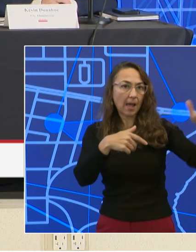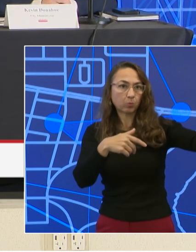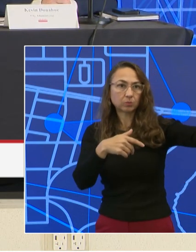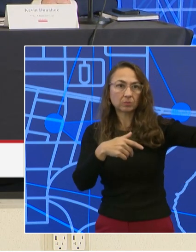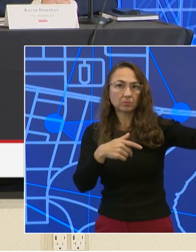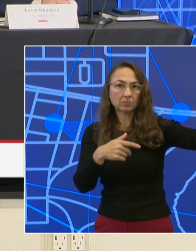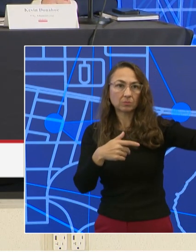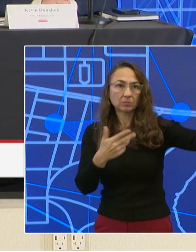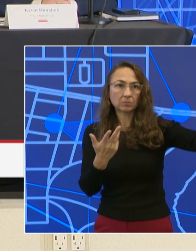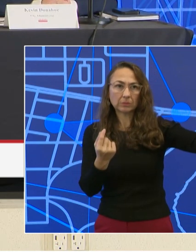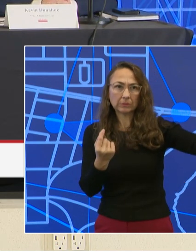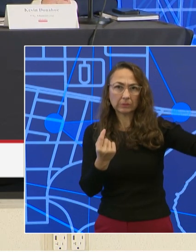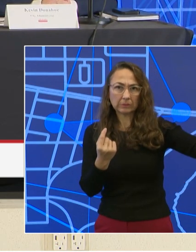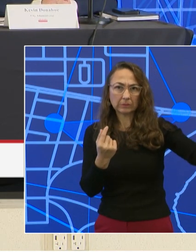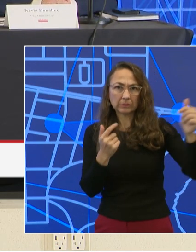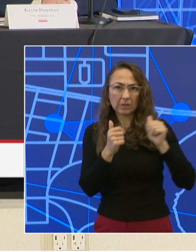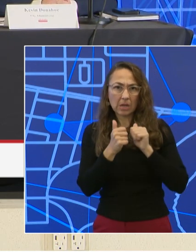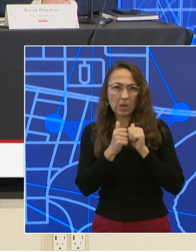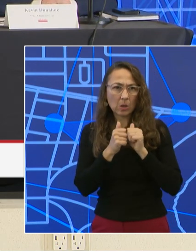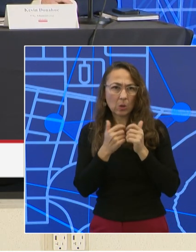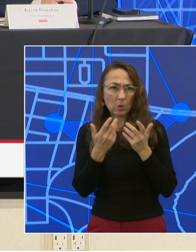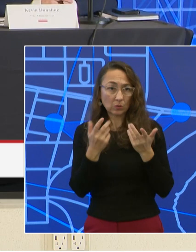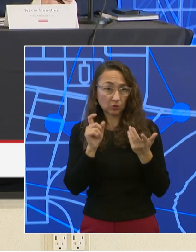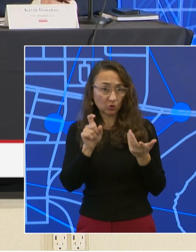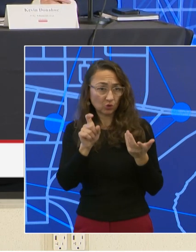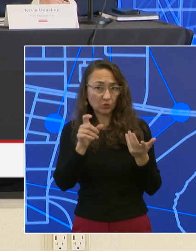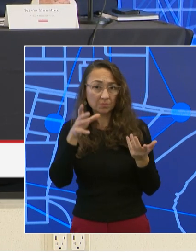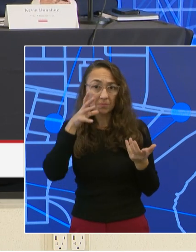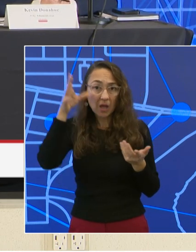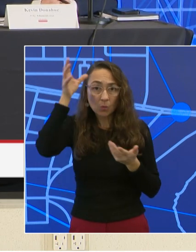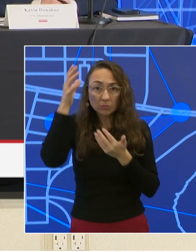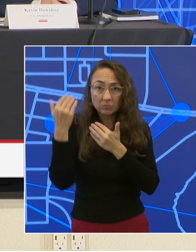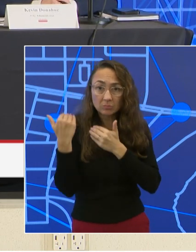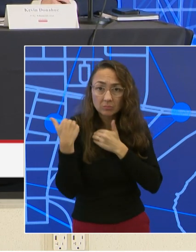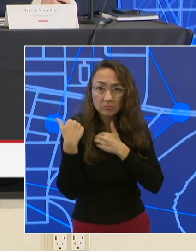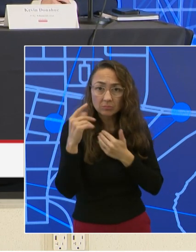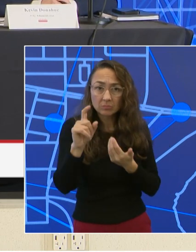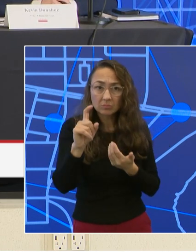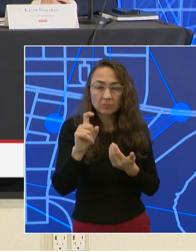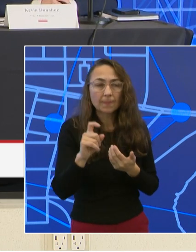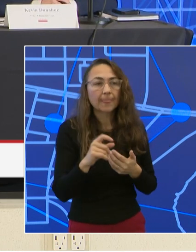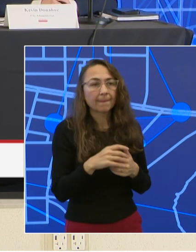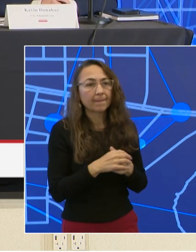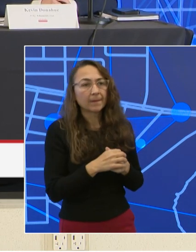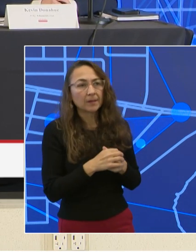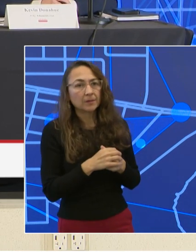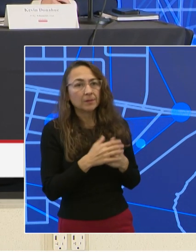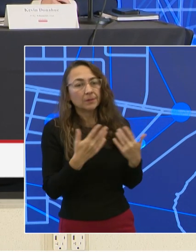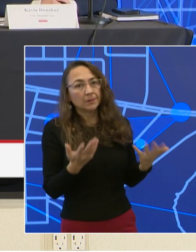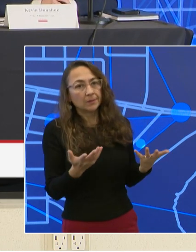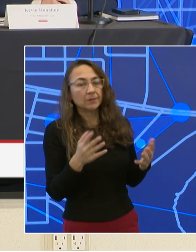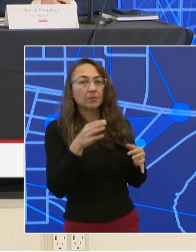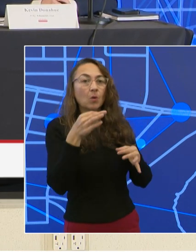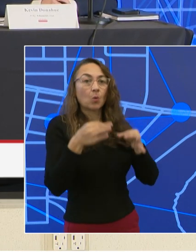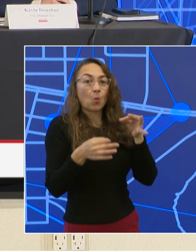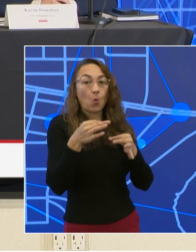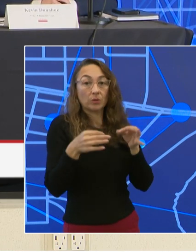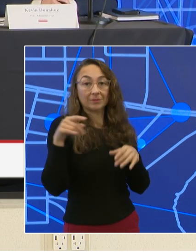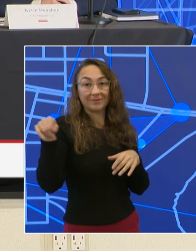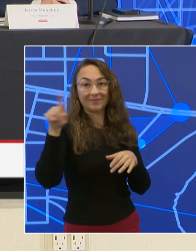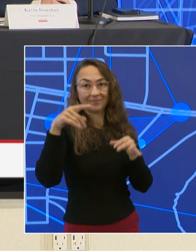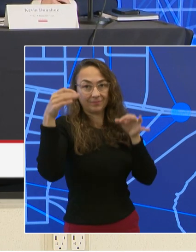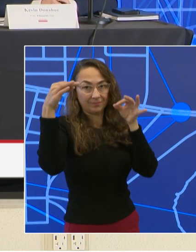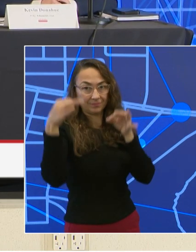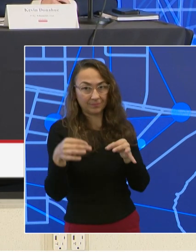juvenile offenders and the courts and prosecutors determine whether their circumstances merit